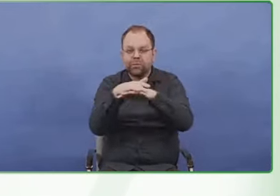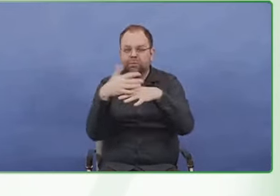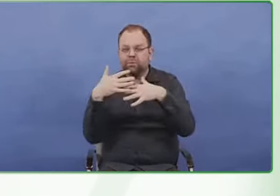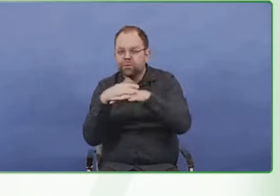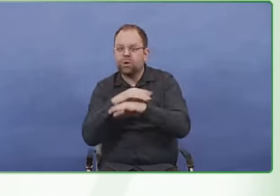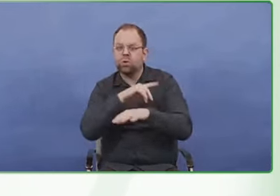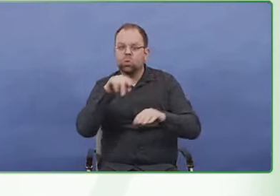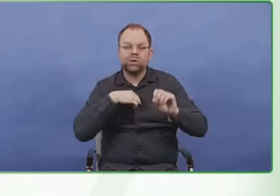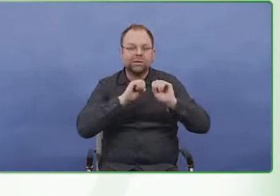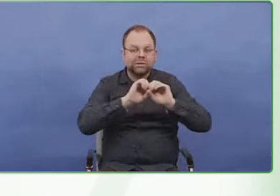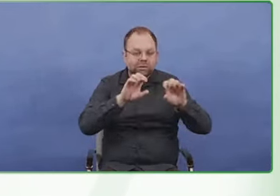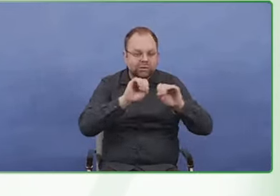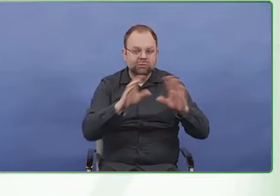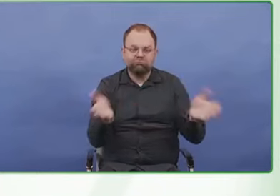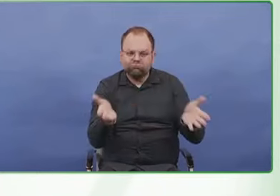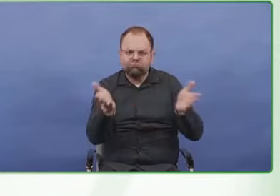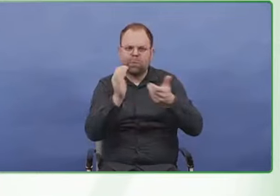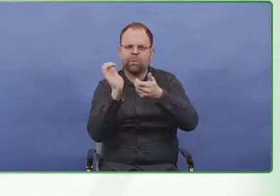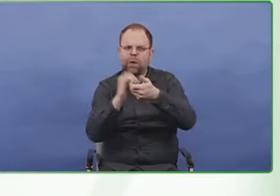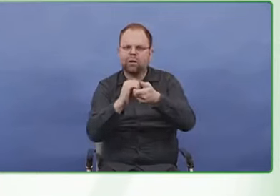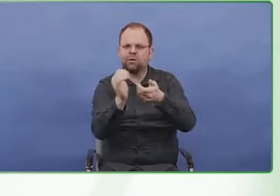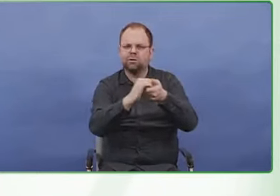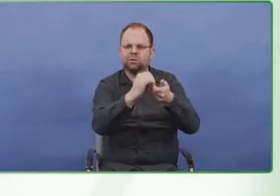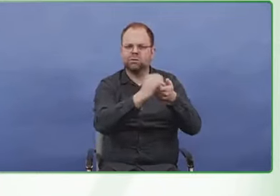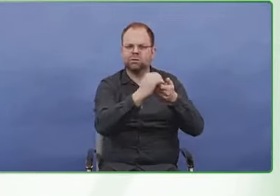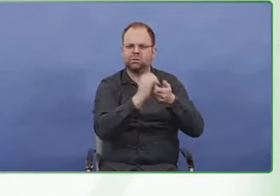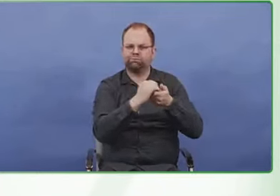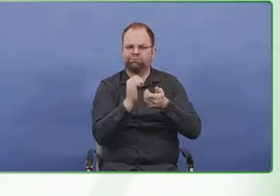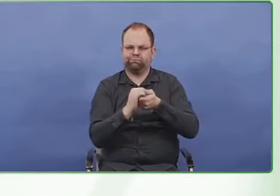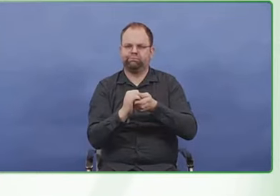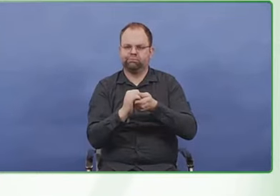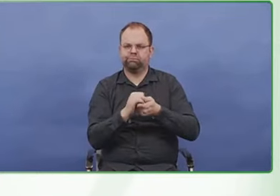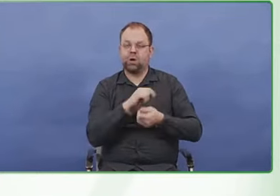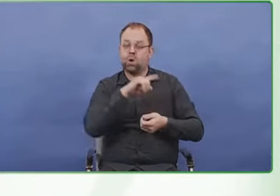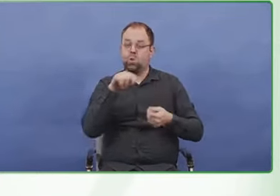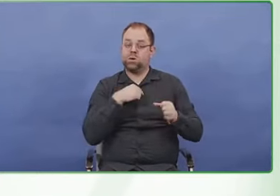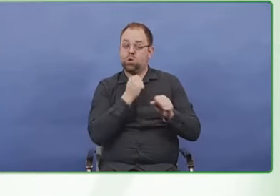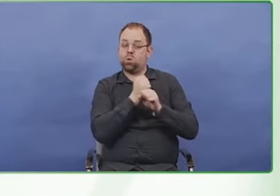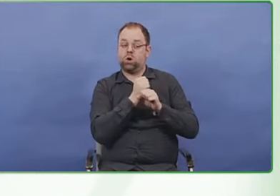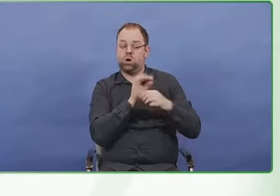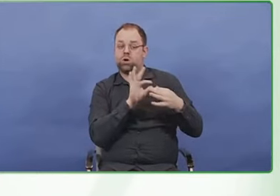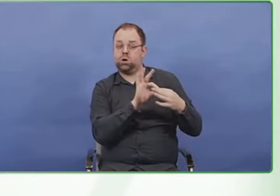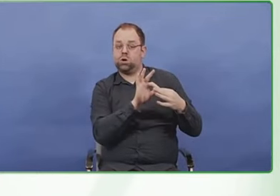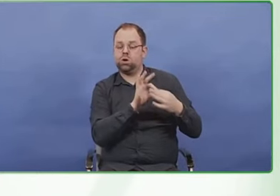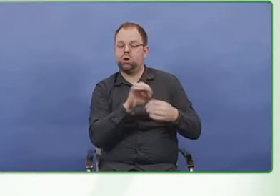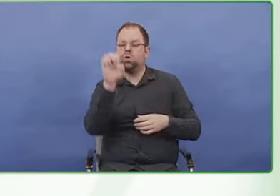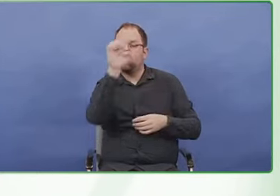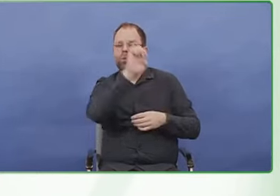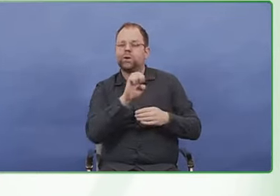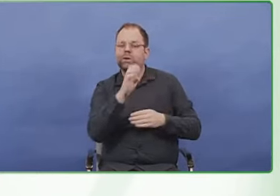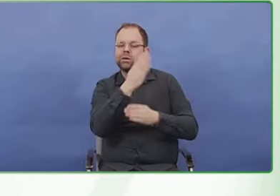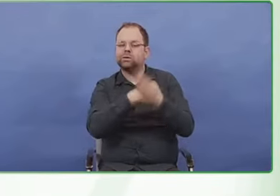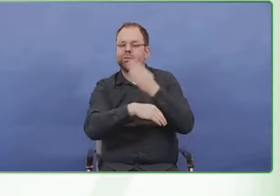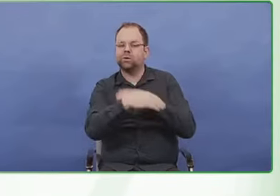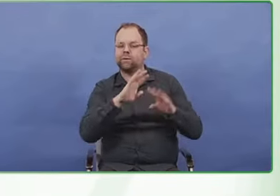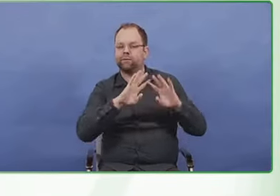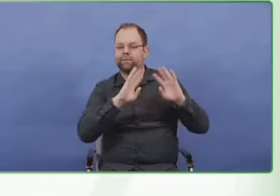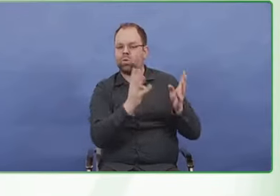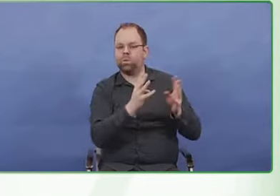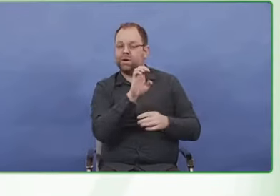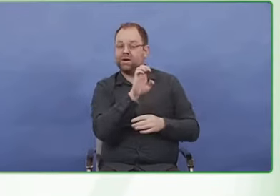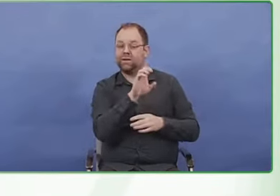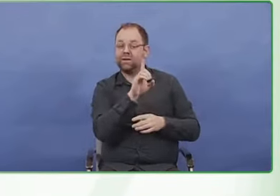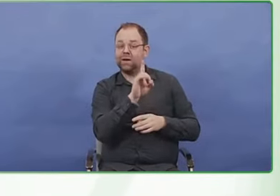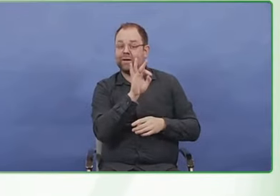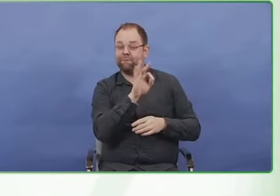2026, and there will be a final monitoring report in 2030 as well. And then you can see also that the Regional Office for Europe, the